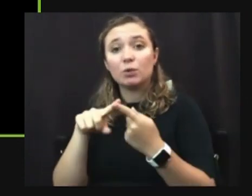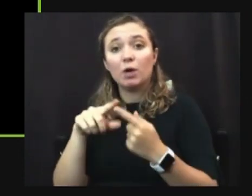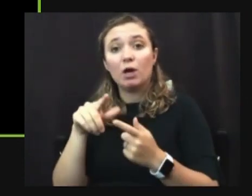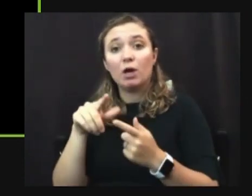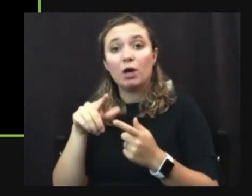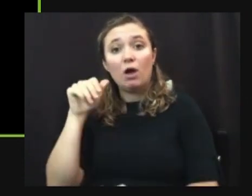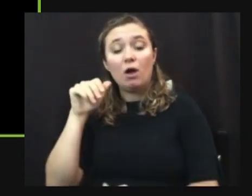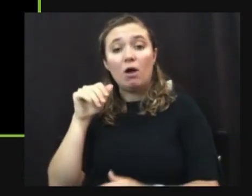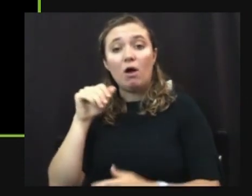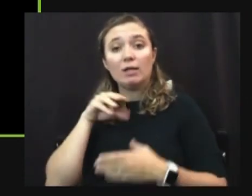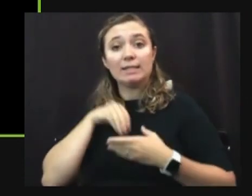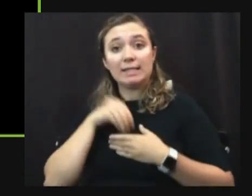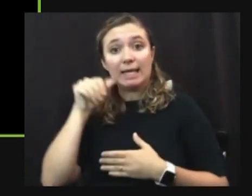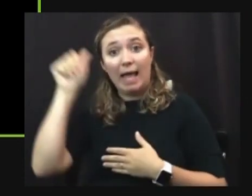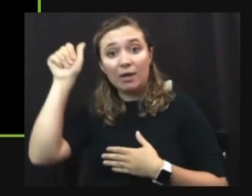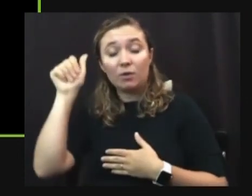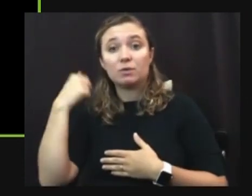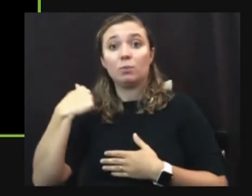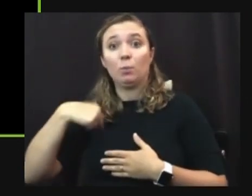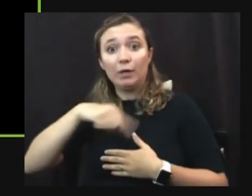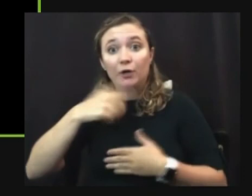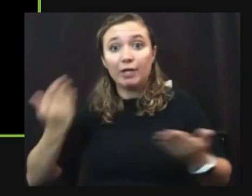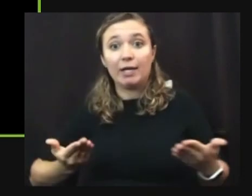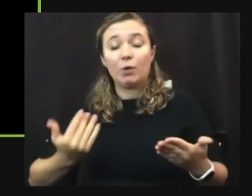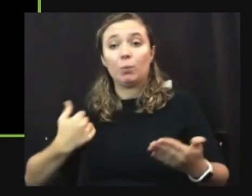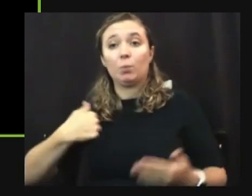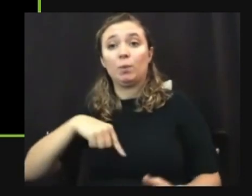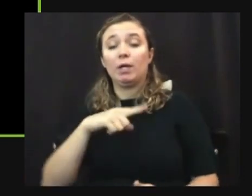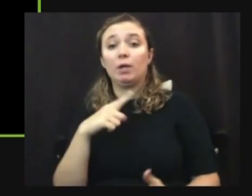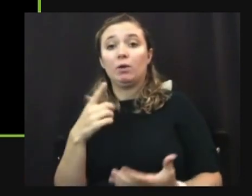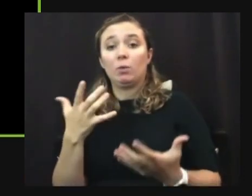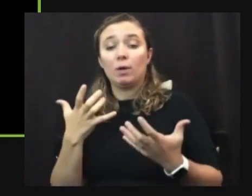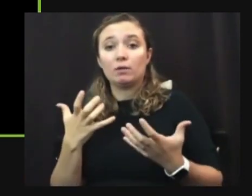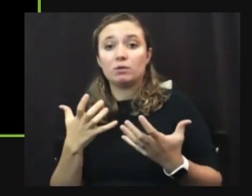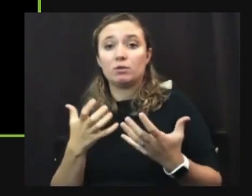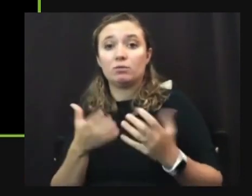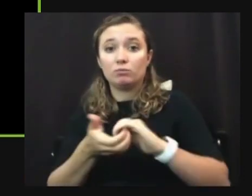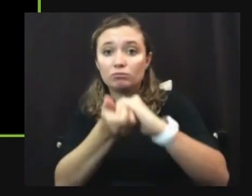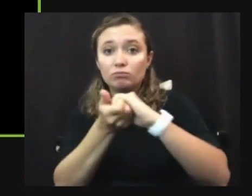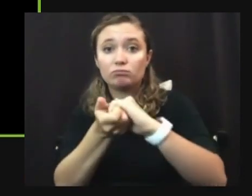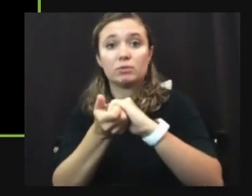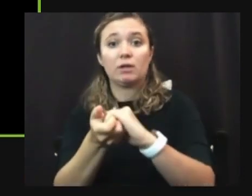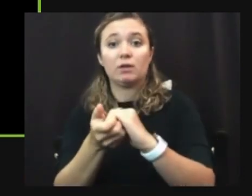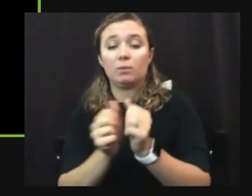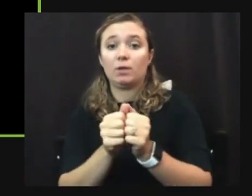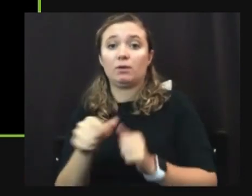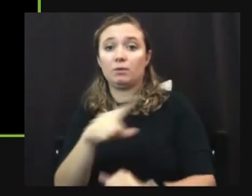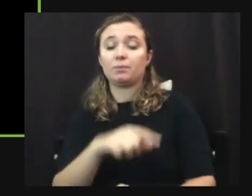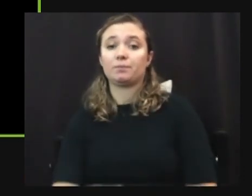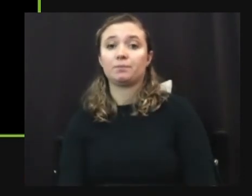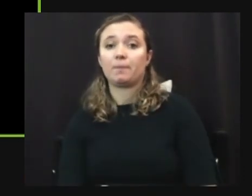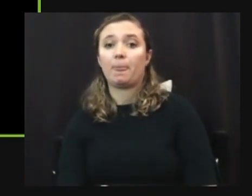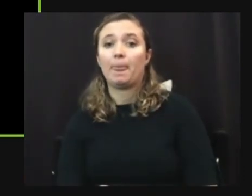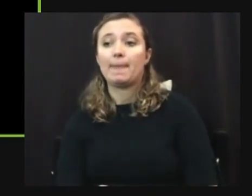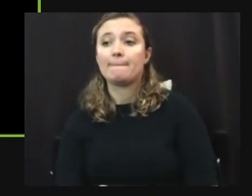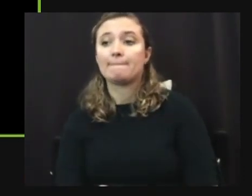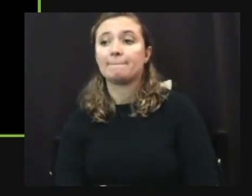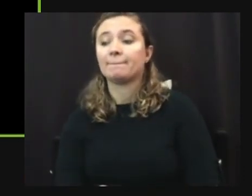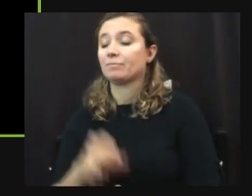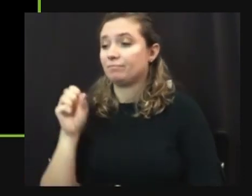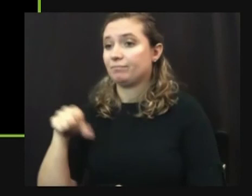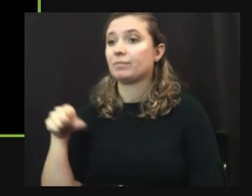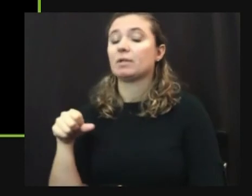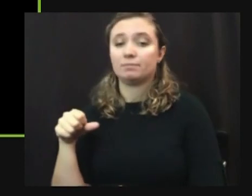so welcoming of you to help us and be co-conspirators. Tara, what would you say? Same, contact us.